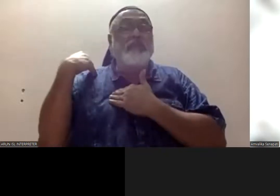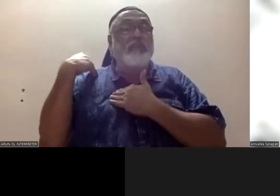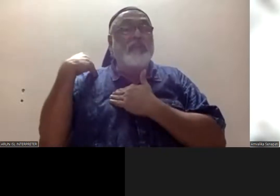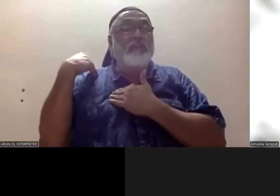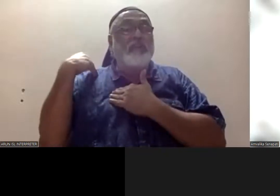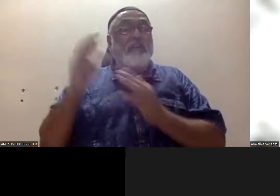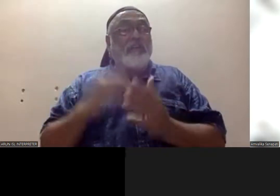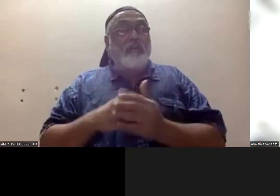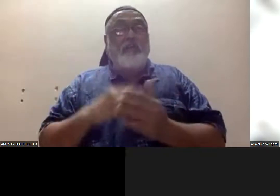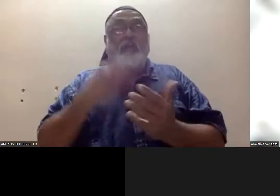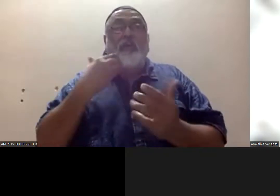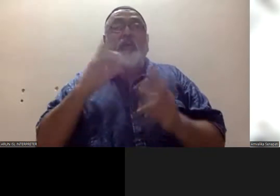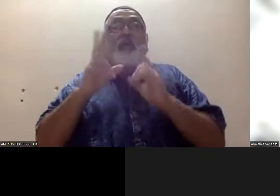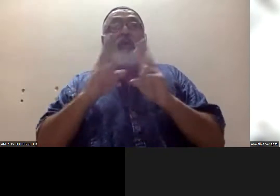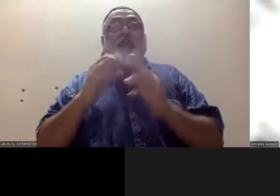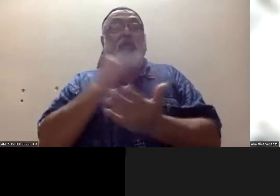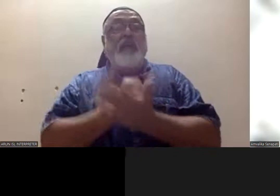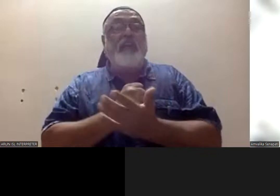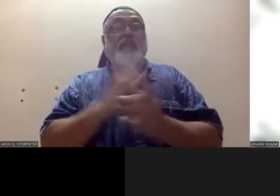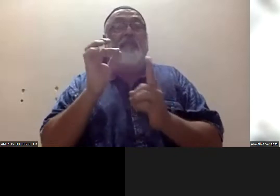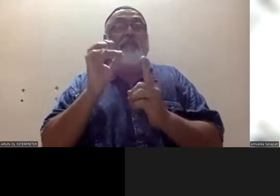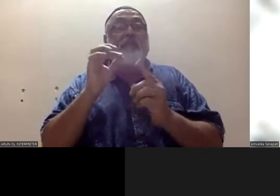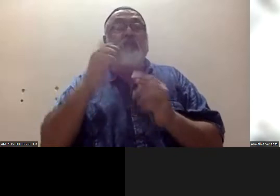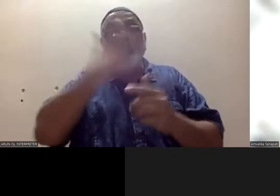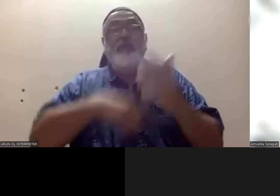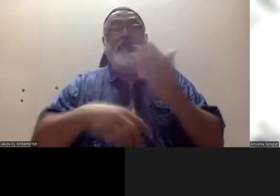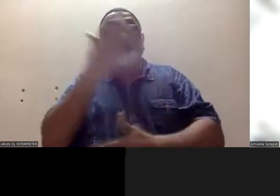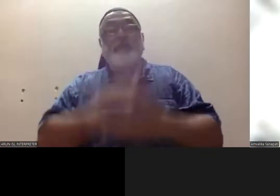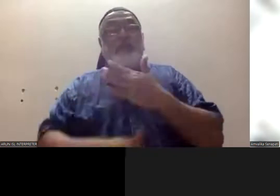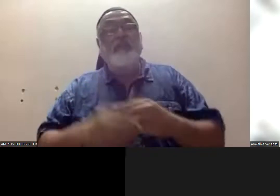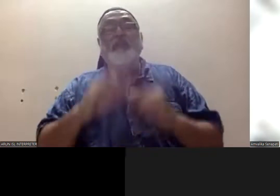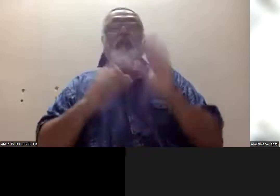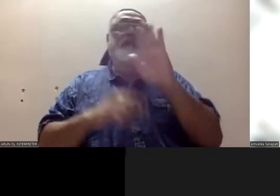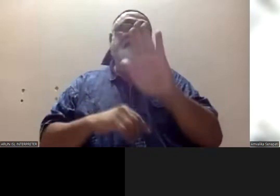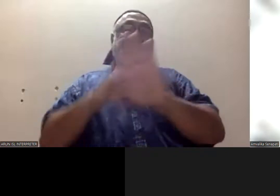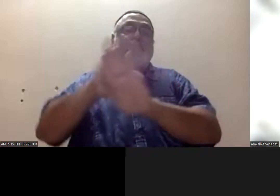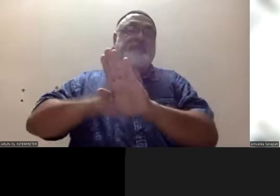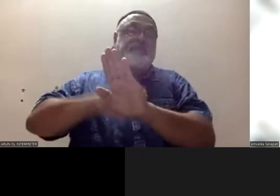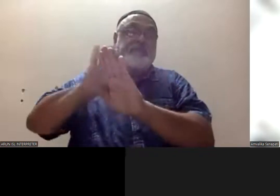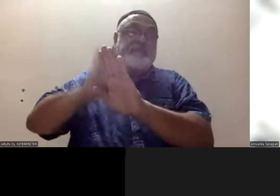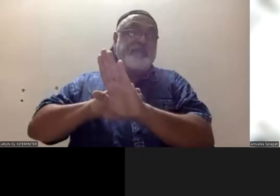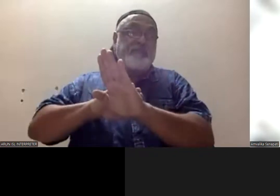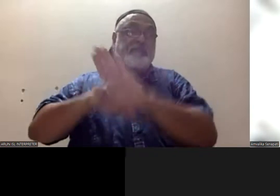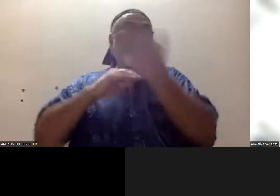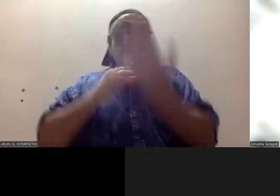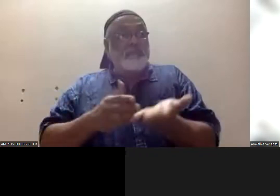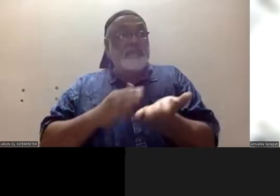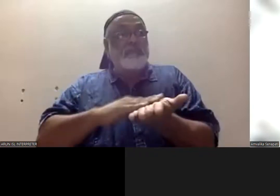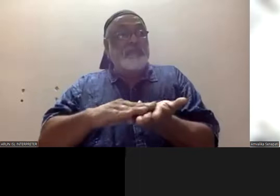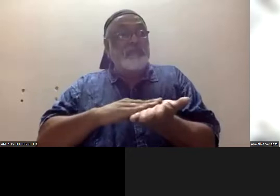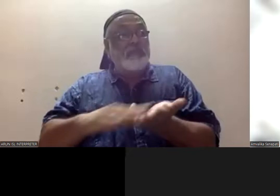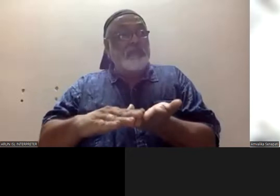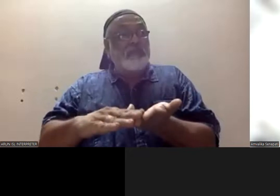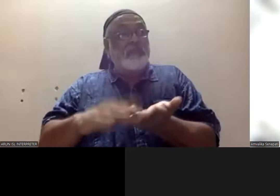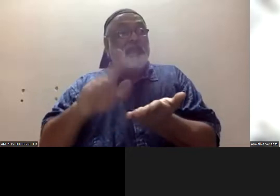with disabilities, that's just one side of the coin. If there are rights, somebody has a duty. And here the state has